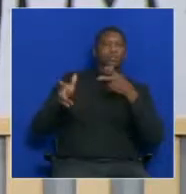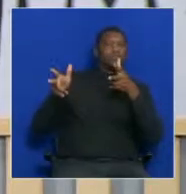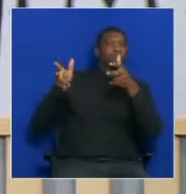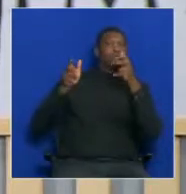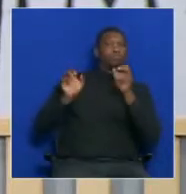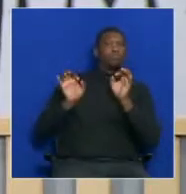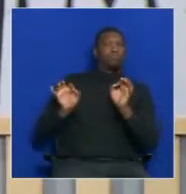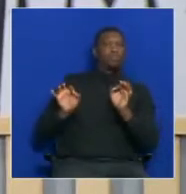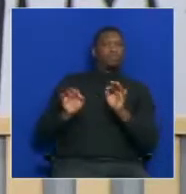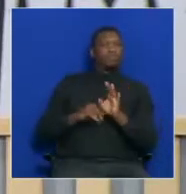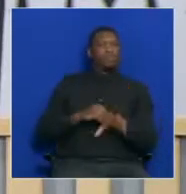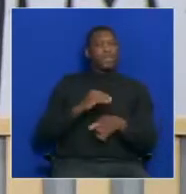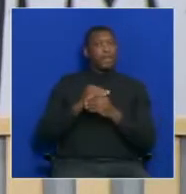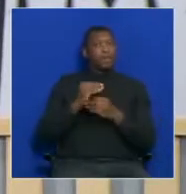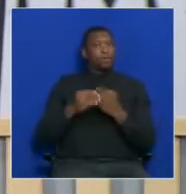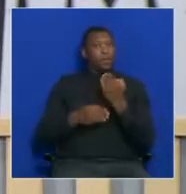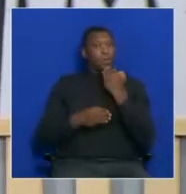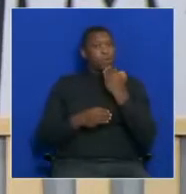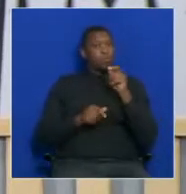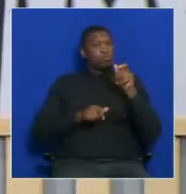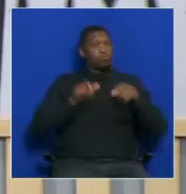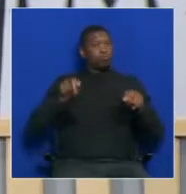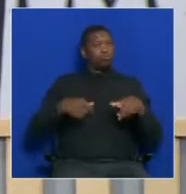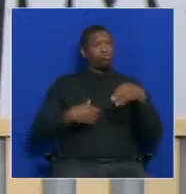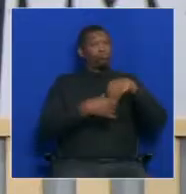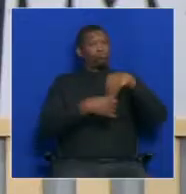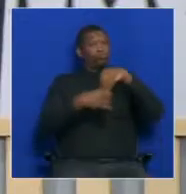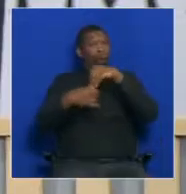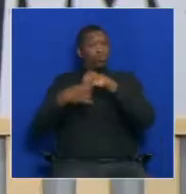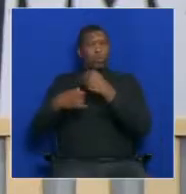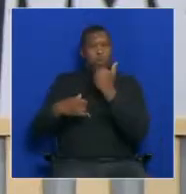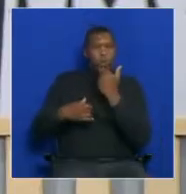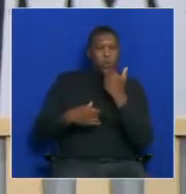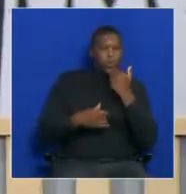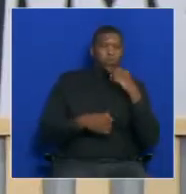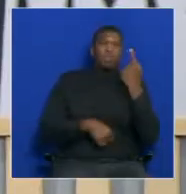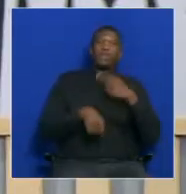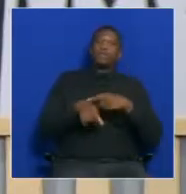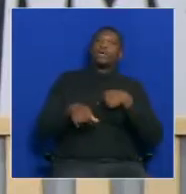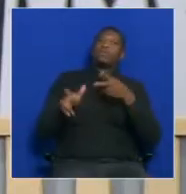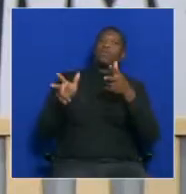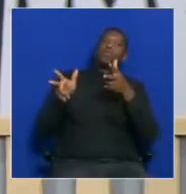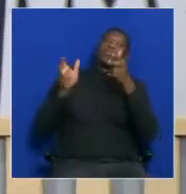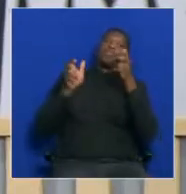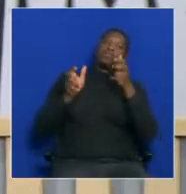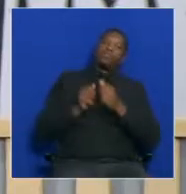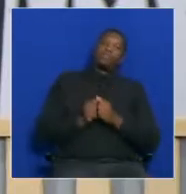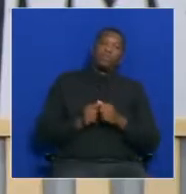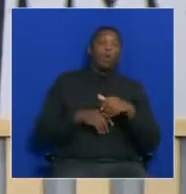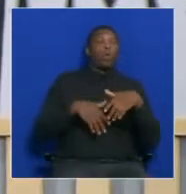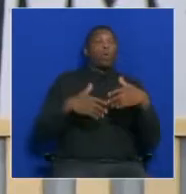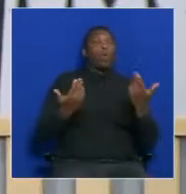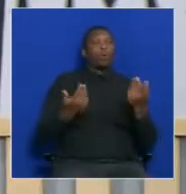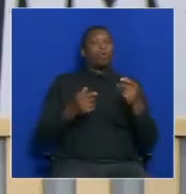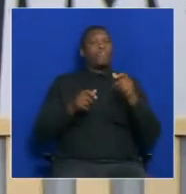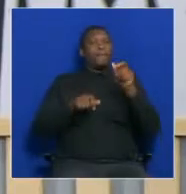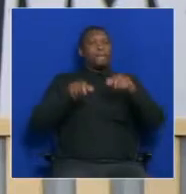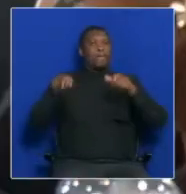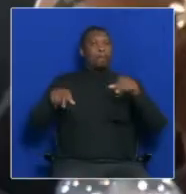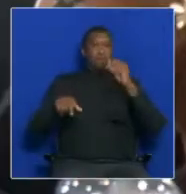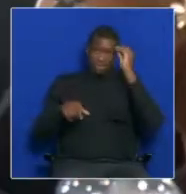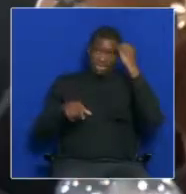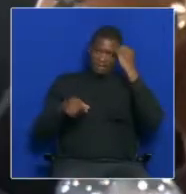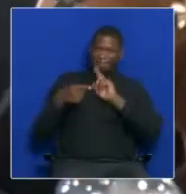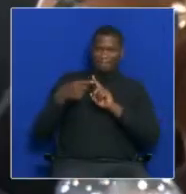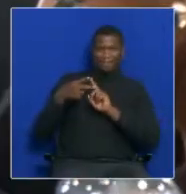who are the targets of investigation or persons of interest. Okay. And